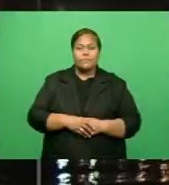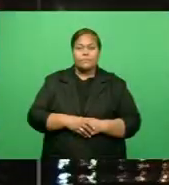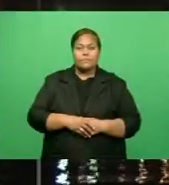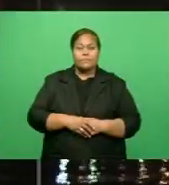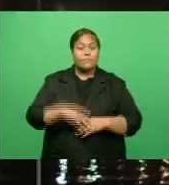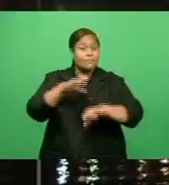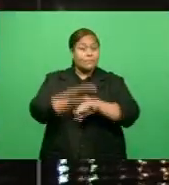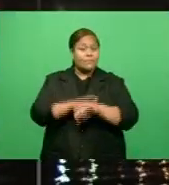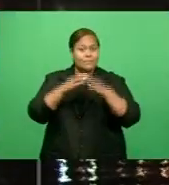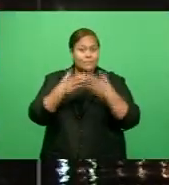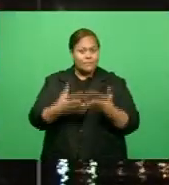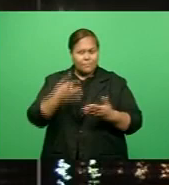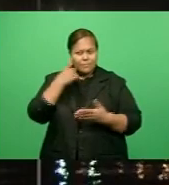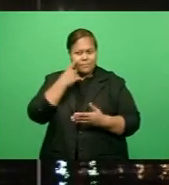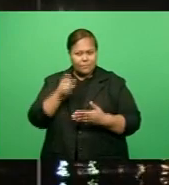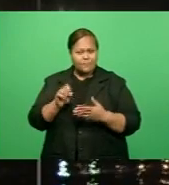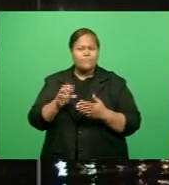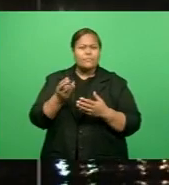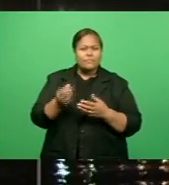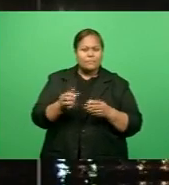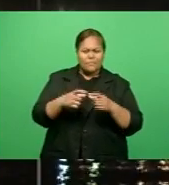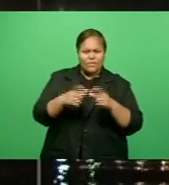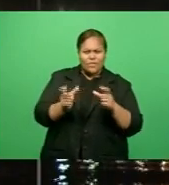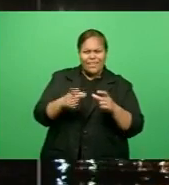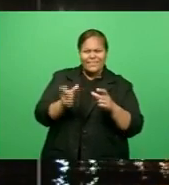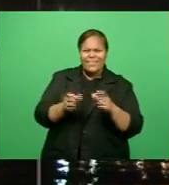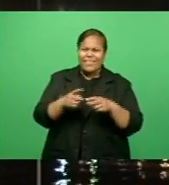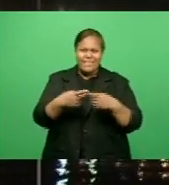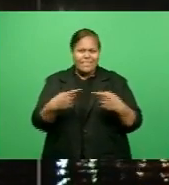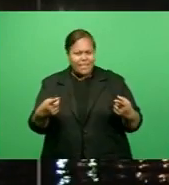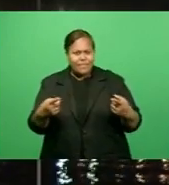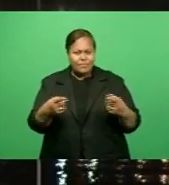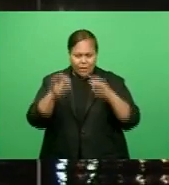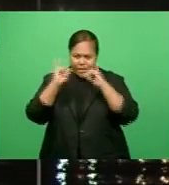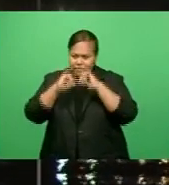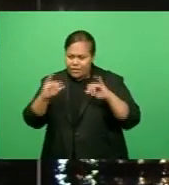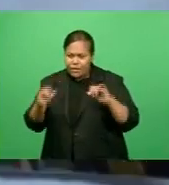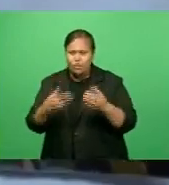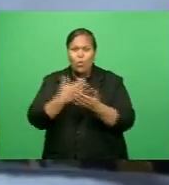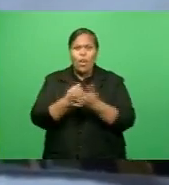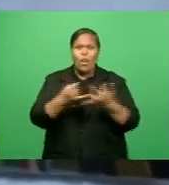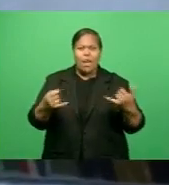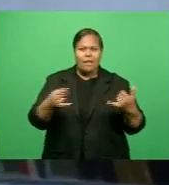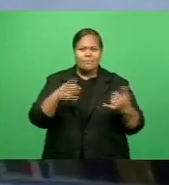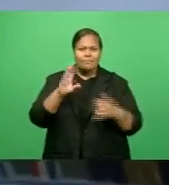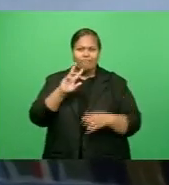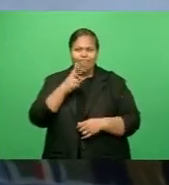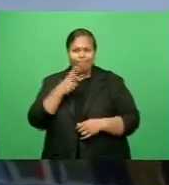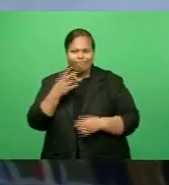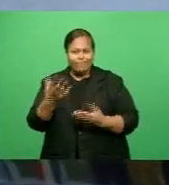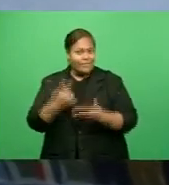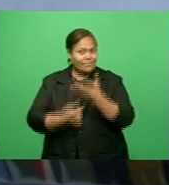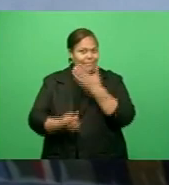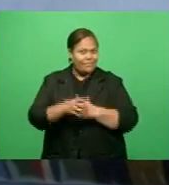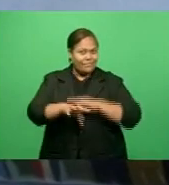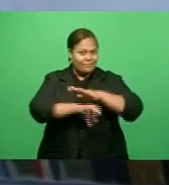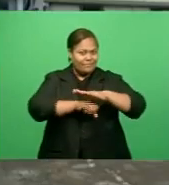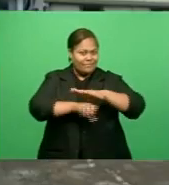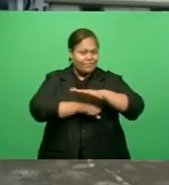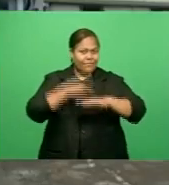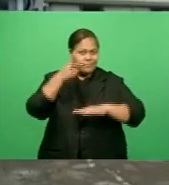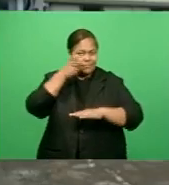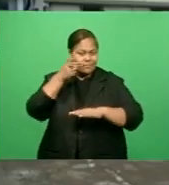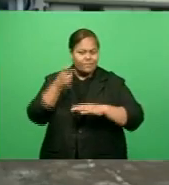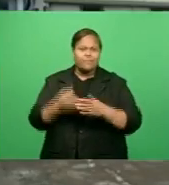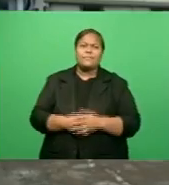Police have recovered a number of checks and items as part of their investigation on online scams. Chief of Operations ACP Abdul Khan